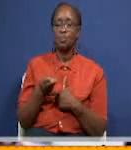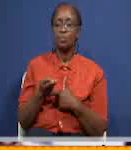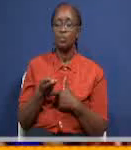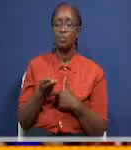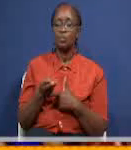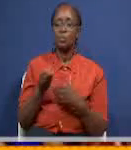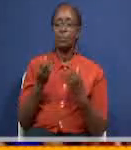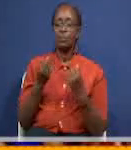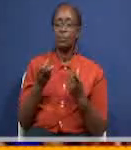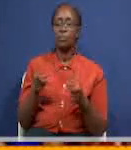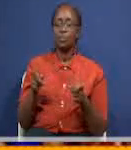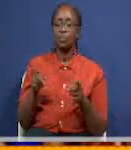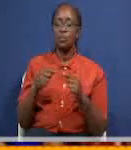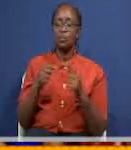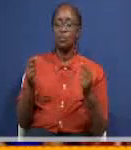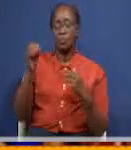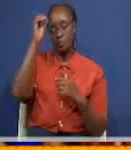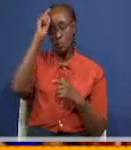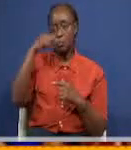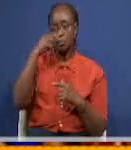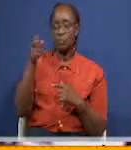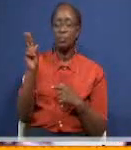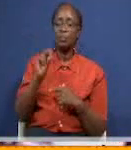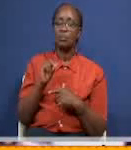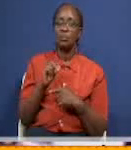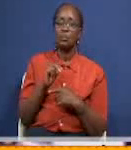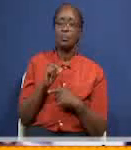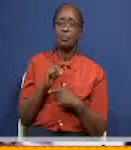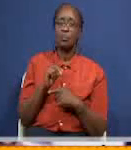Will as many as of the contrary opinion say nay?